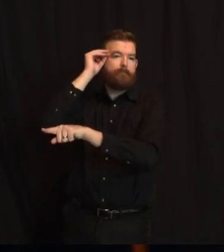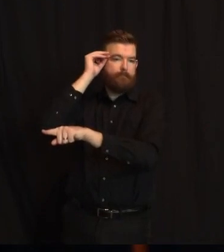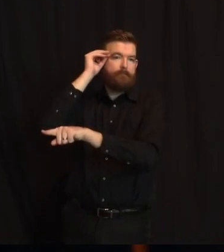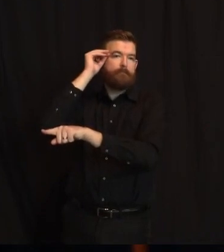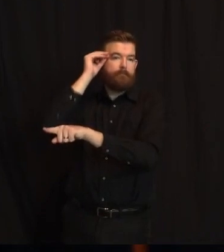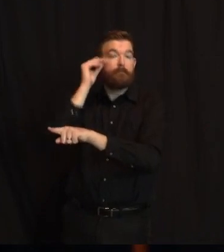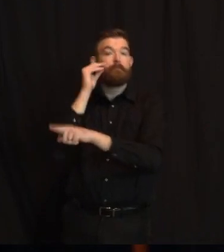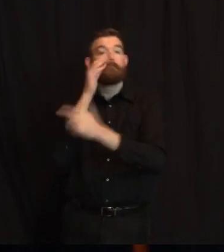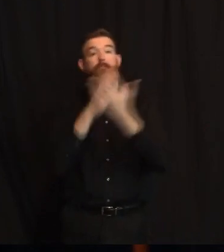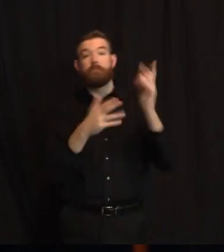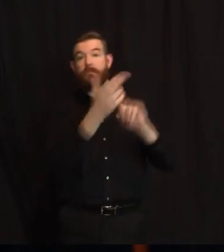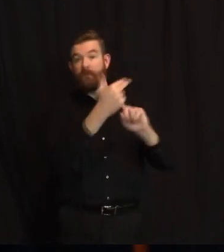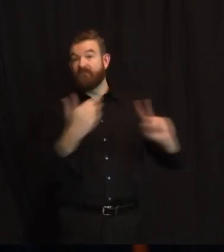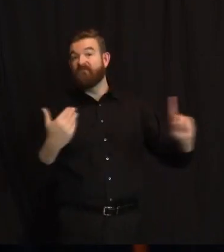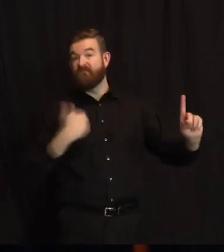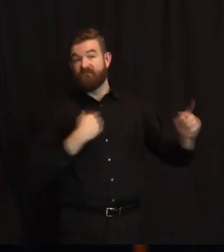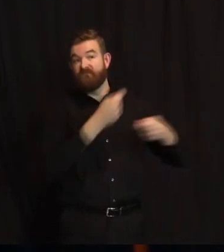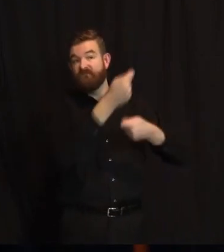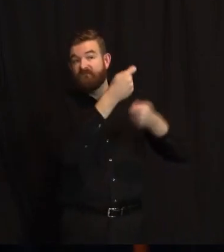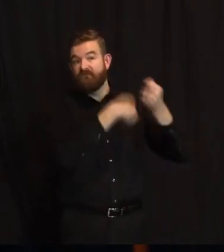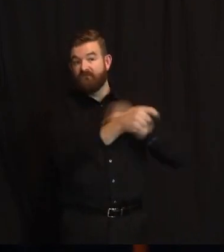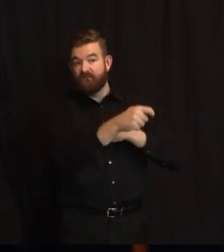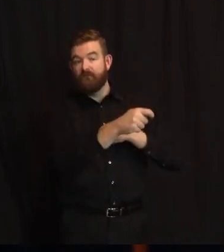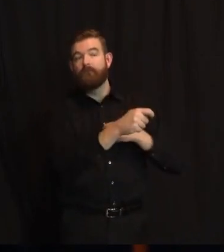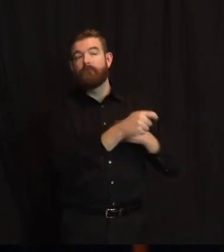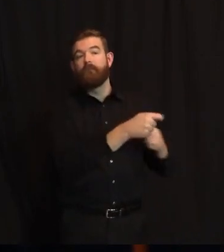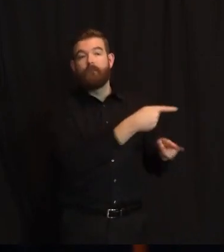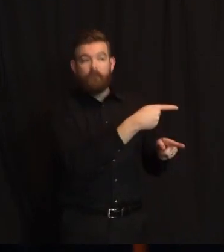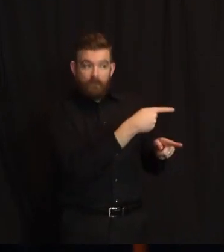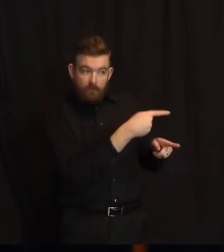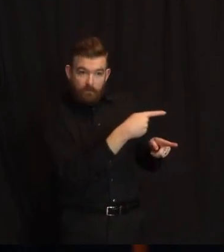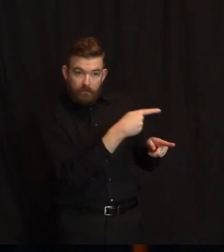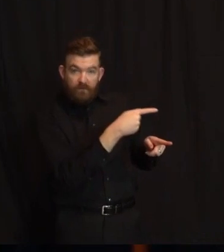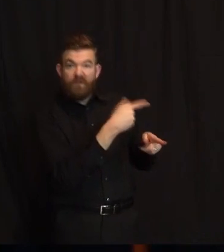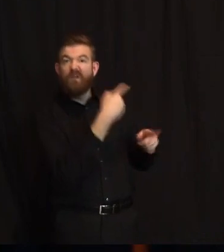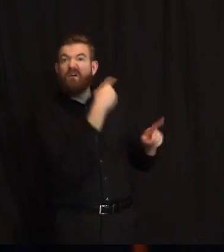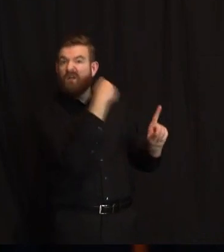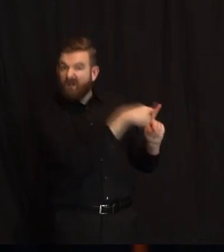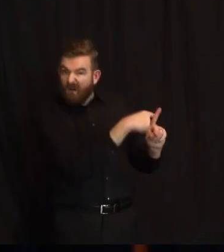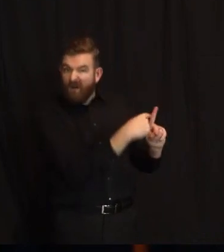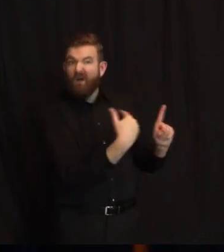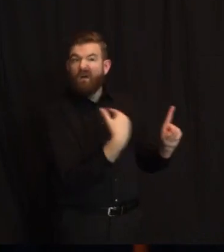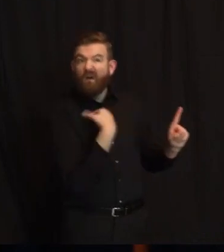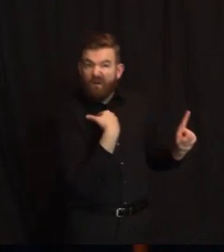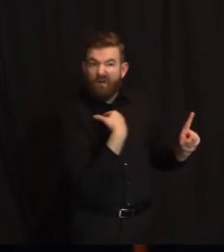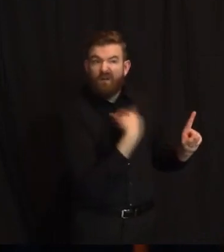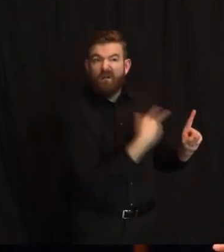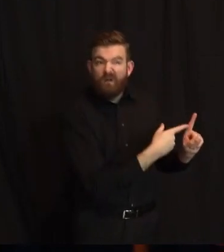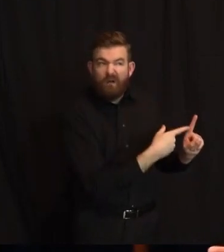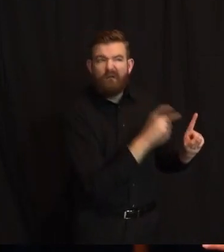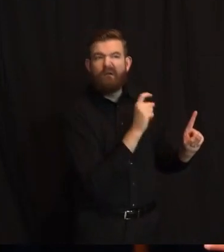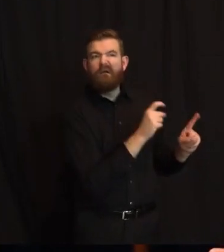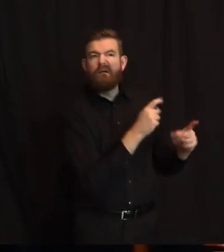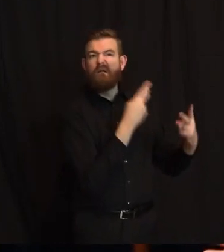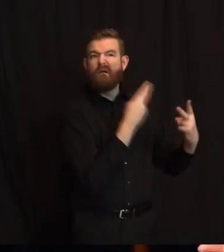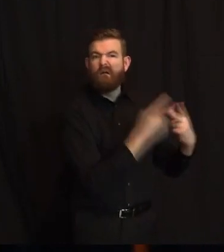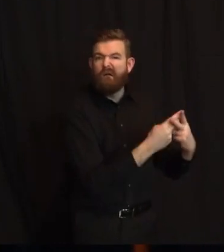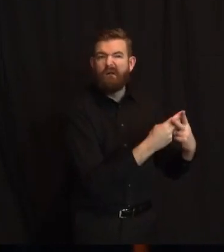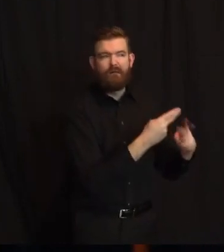that perhaps have tested positive, need to quarantine, do not have a home, a situation that allows them to isolate